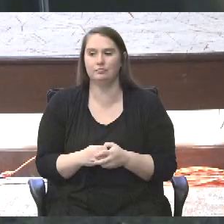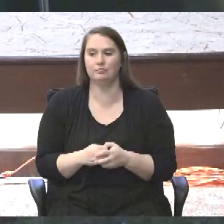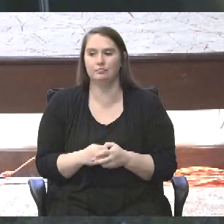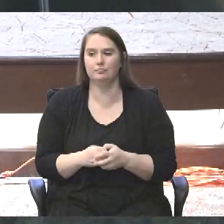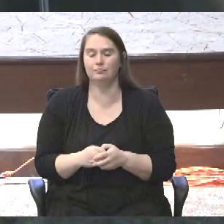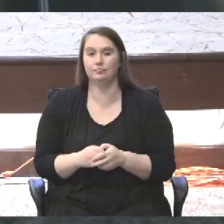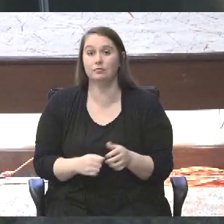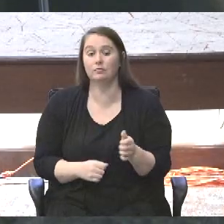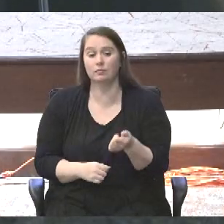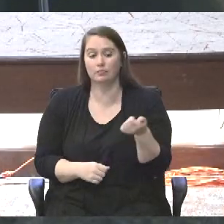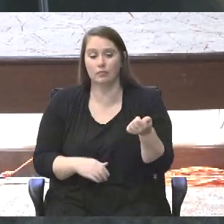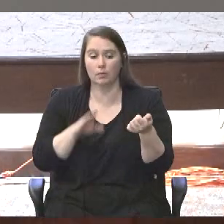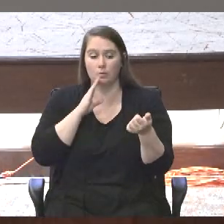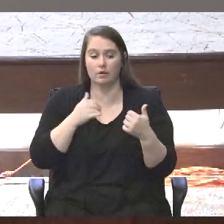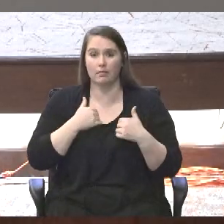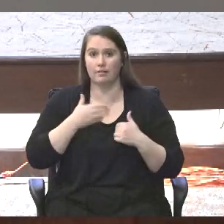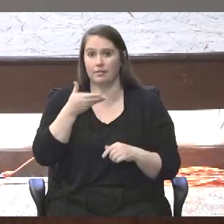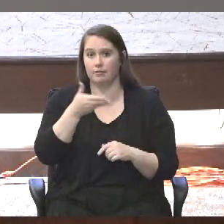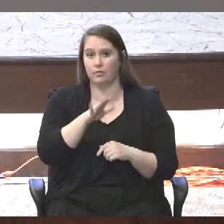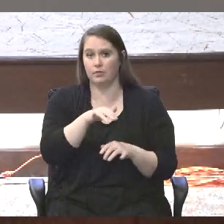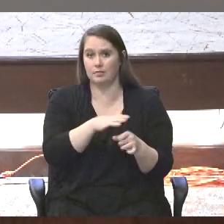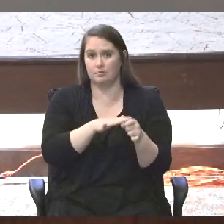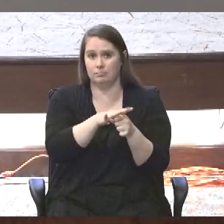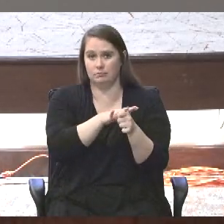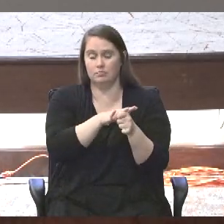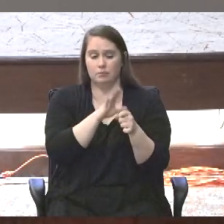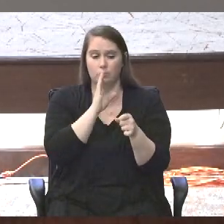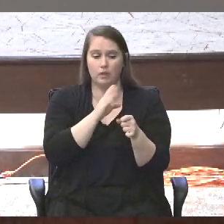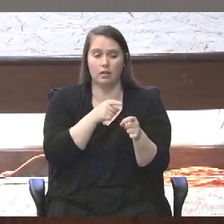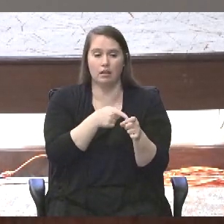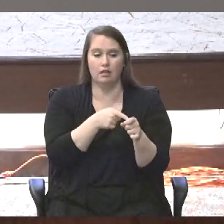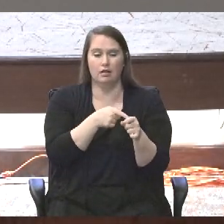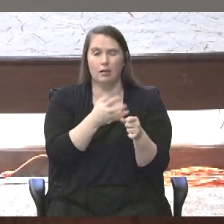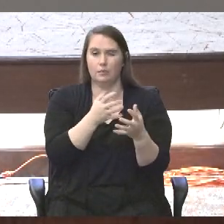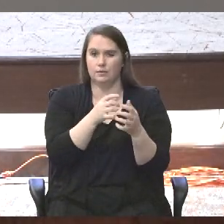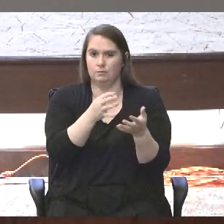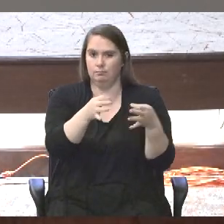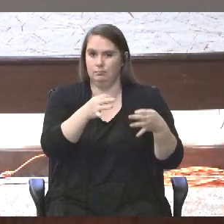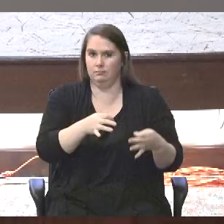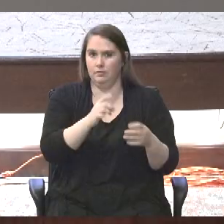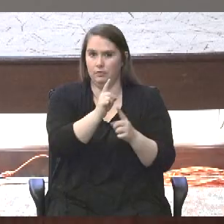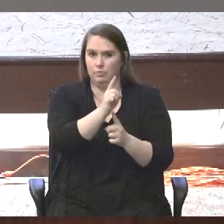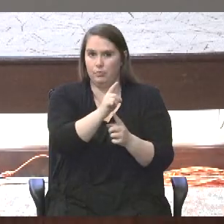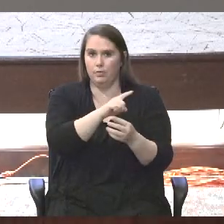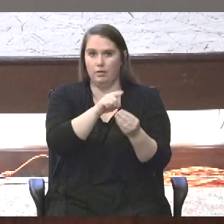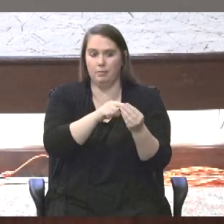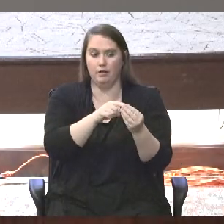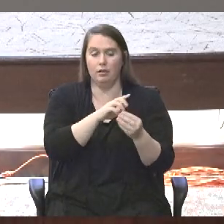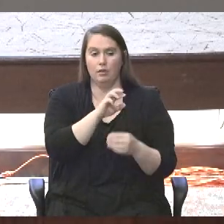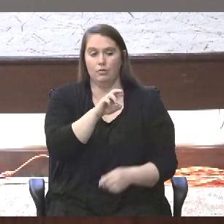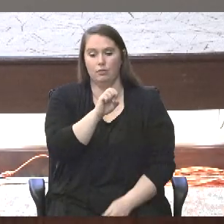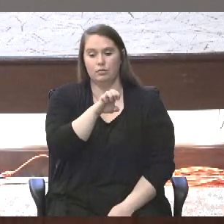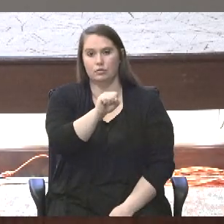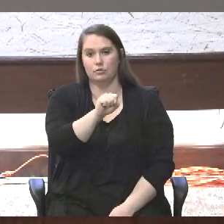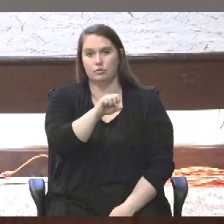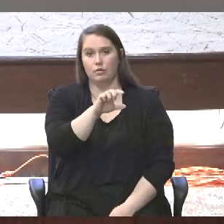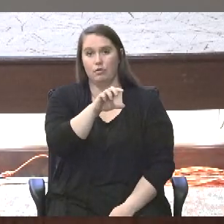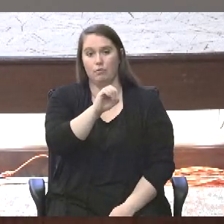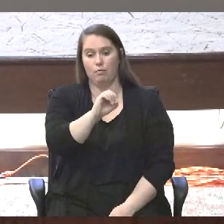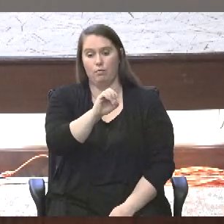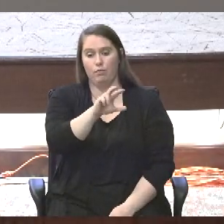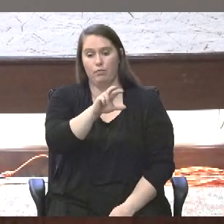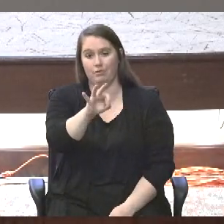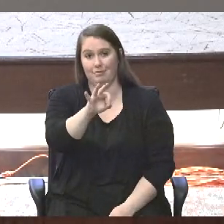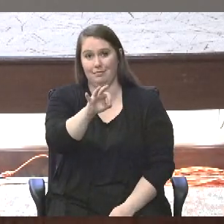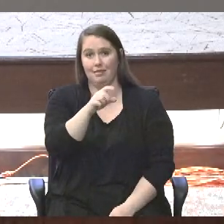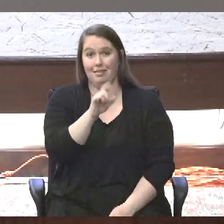have at that station that I want to talk for a moment about relates to Resolution 039 on the agenda this evening.